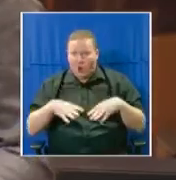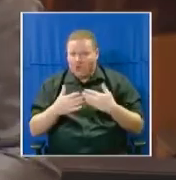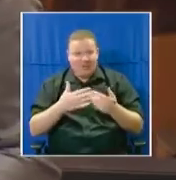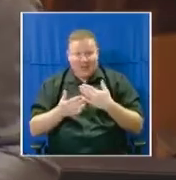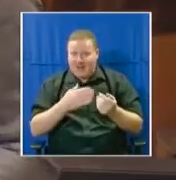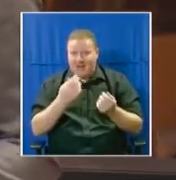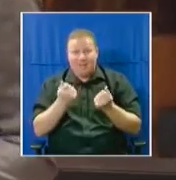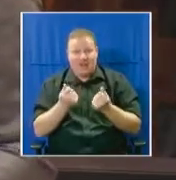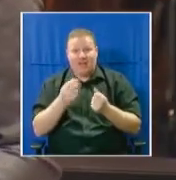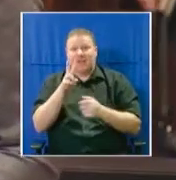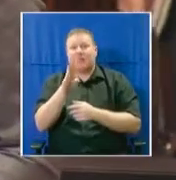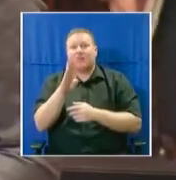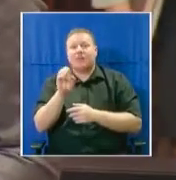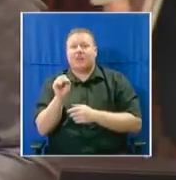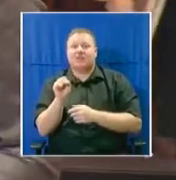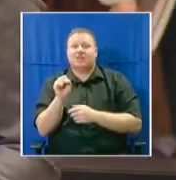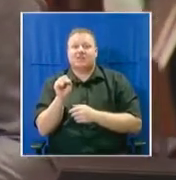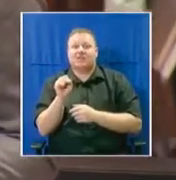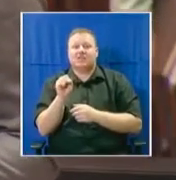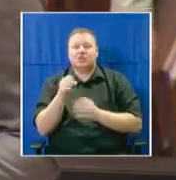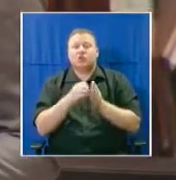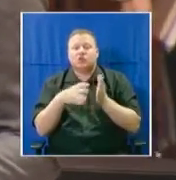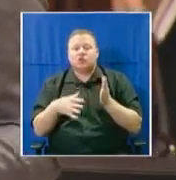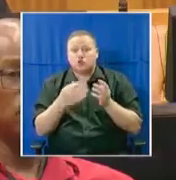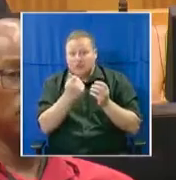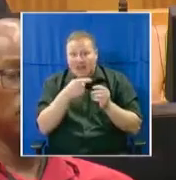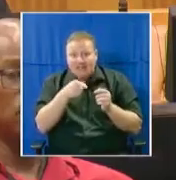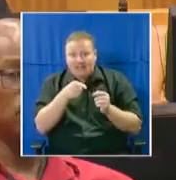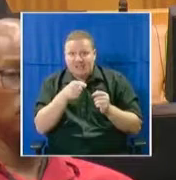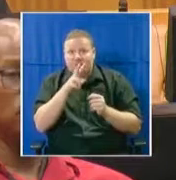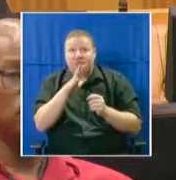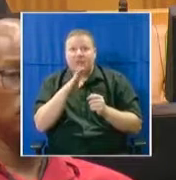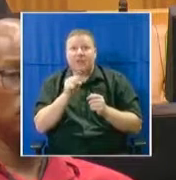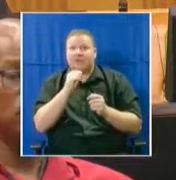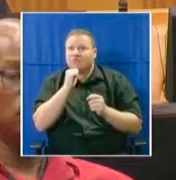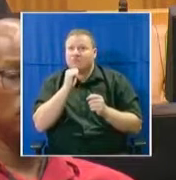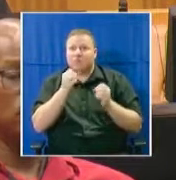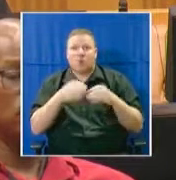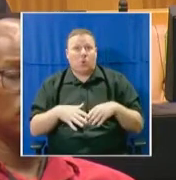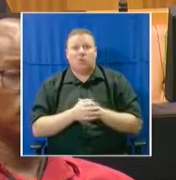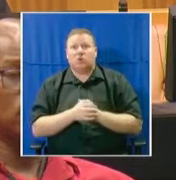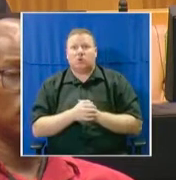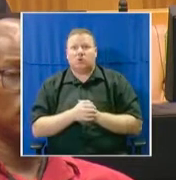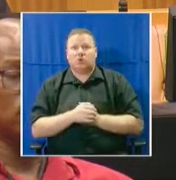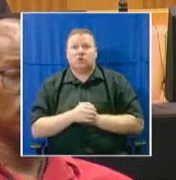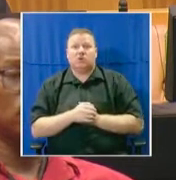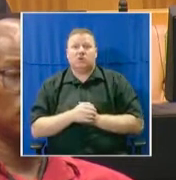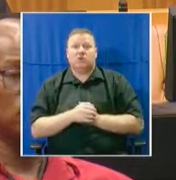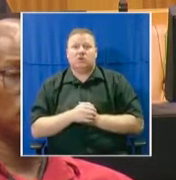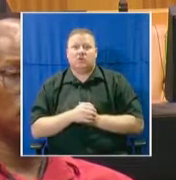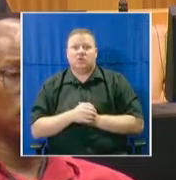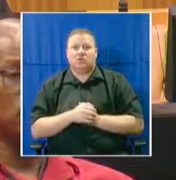to VBS. No students have lost any money. And the extent within which